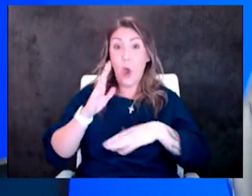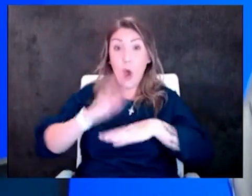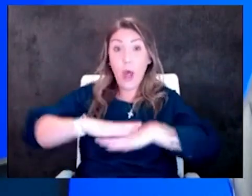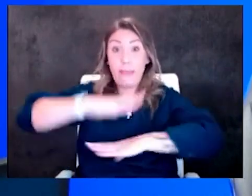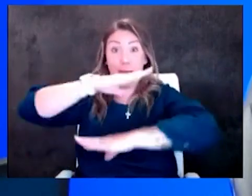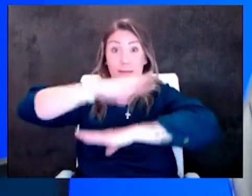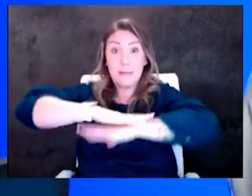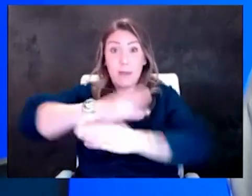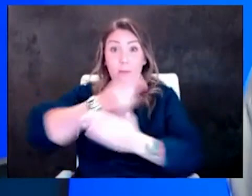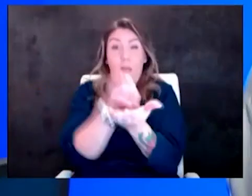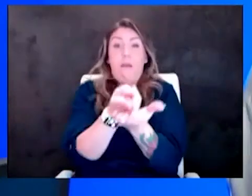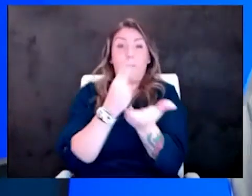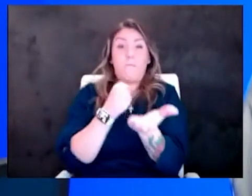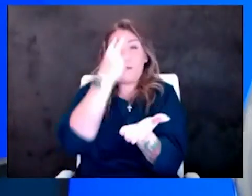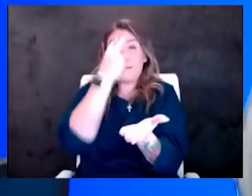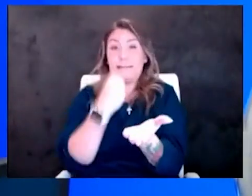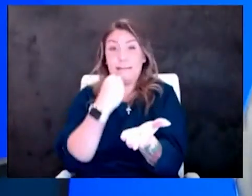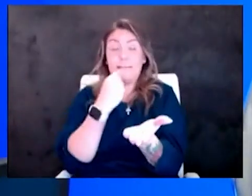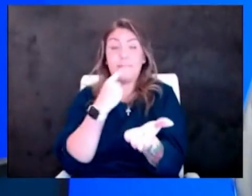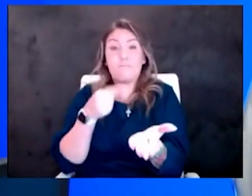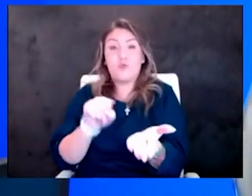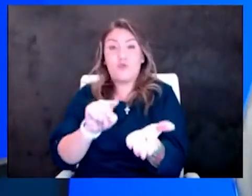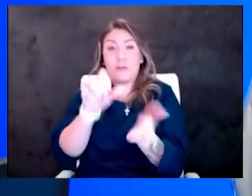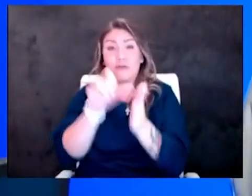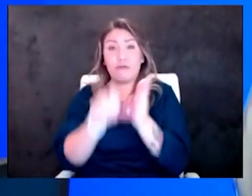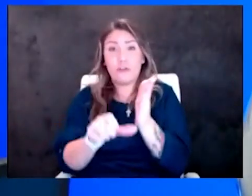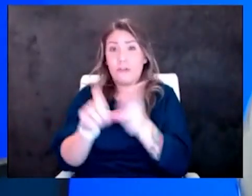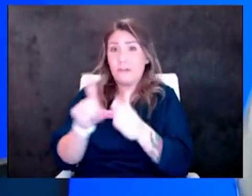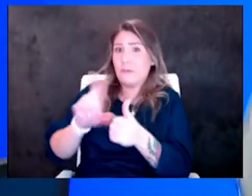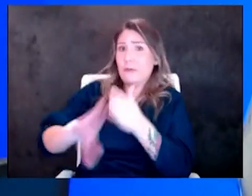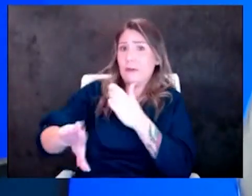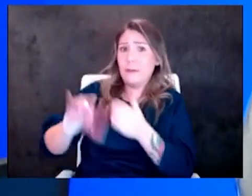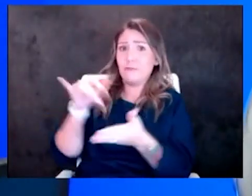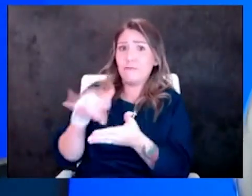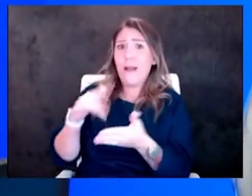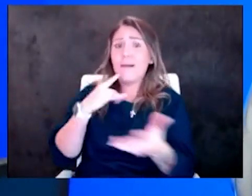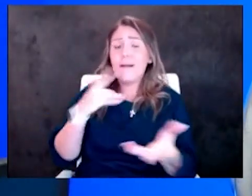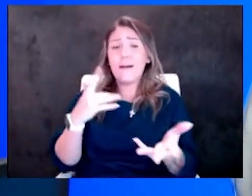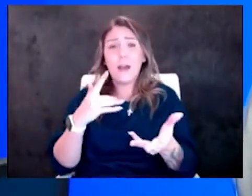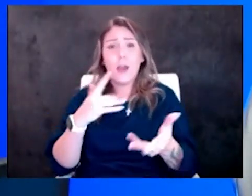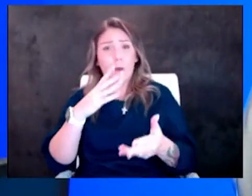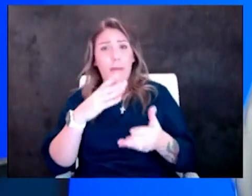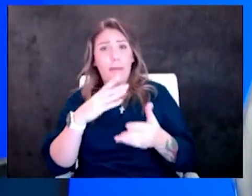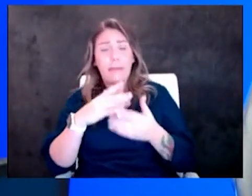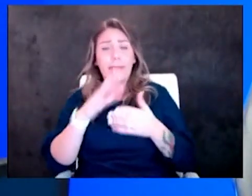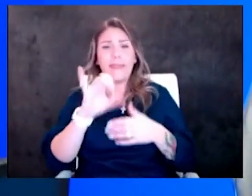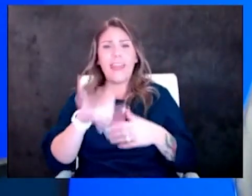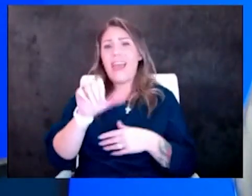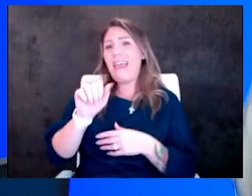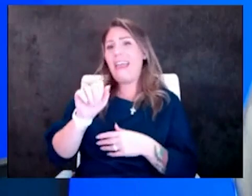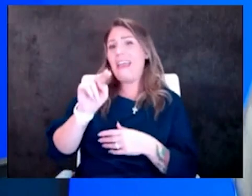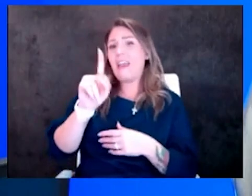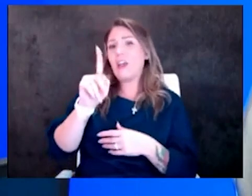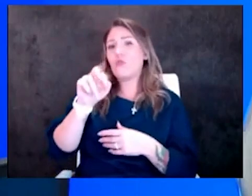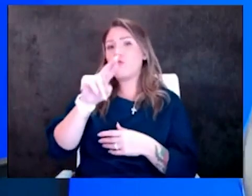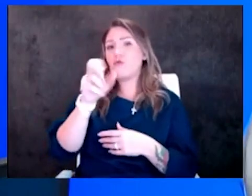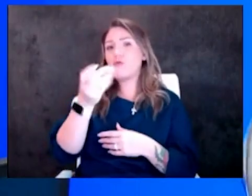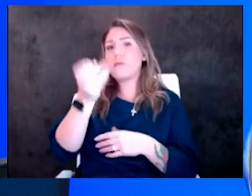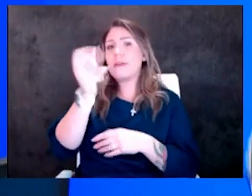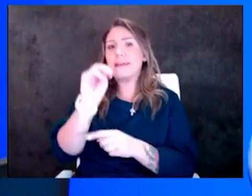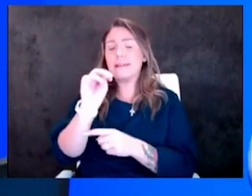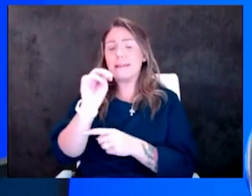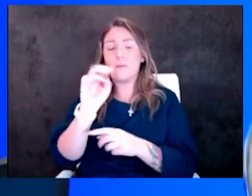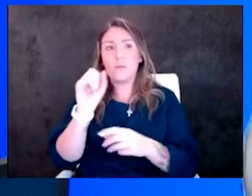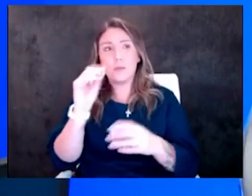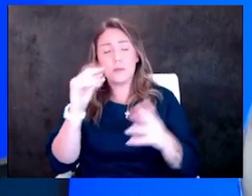under anesthesia. We were all convinced that the aneurysm weighed so heavy on his mind that he would not